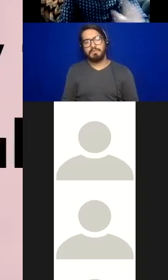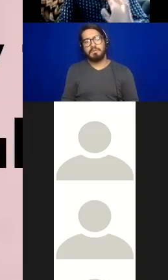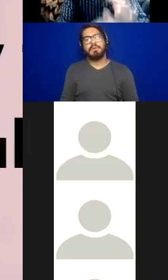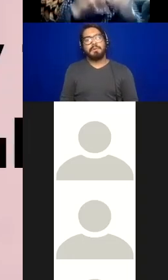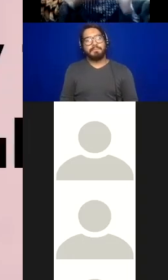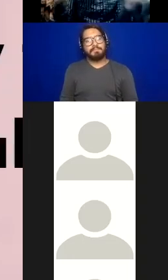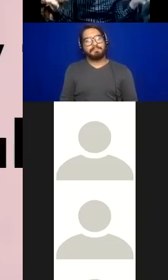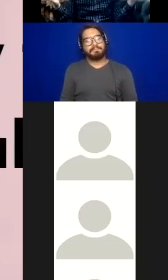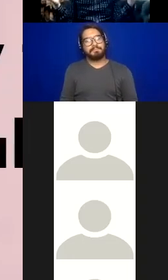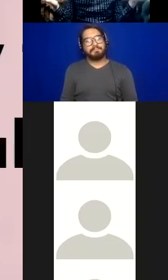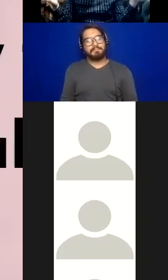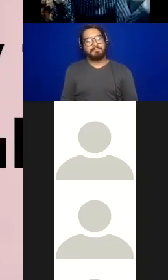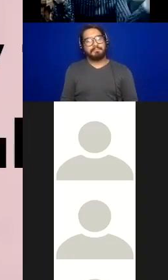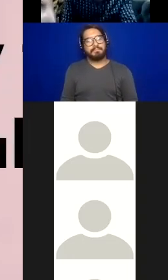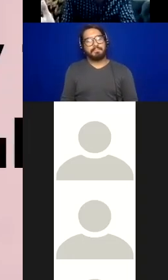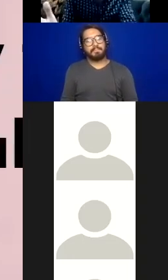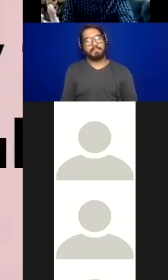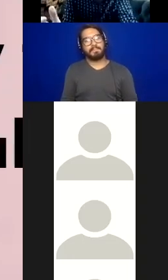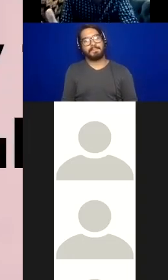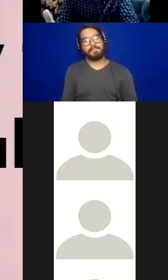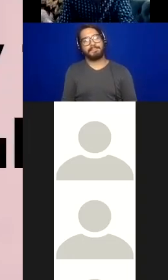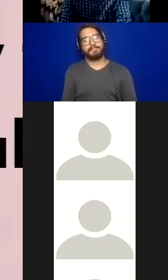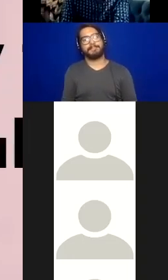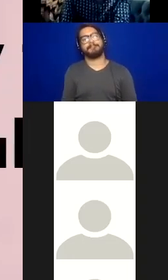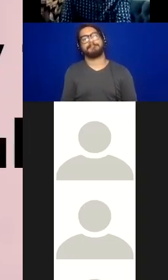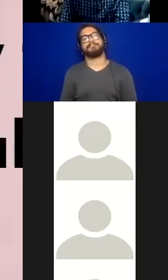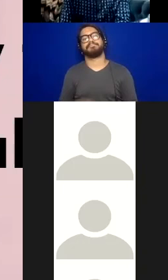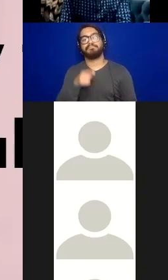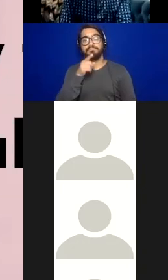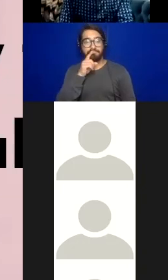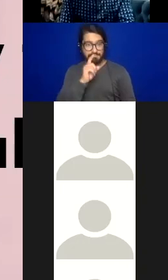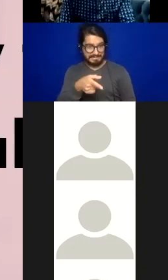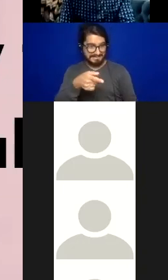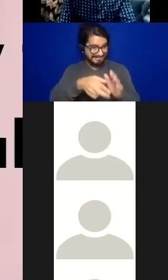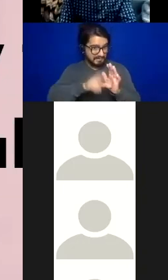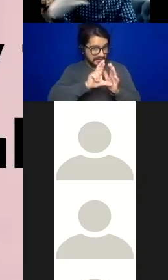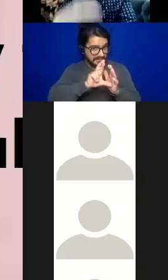So this review of the literature found that